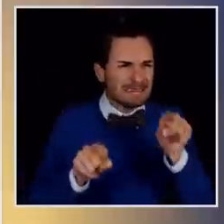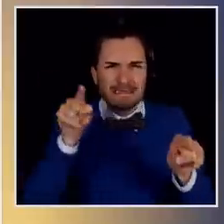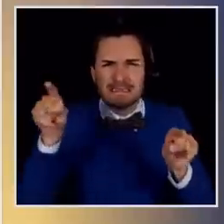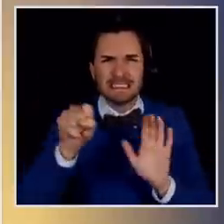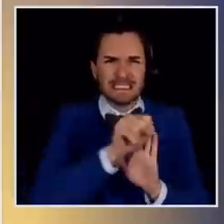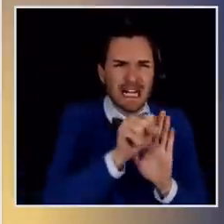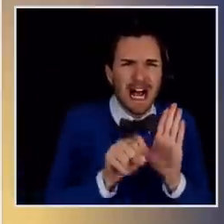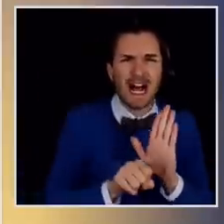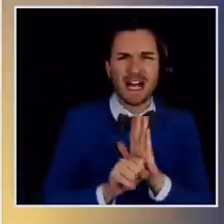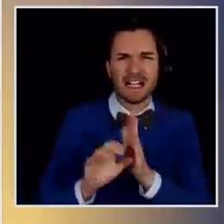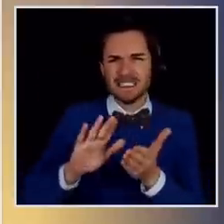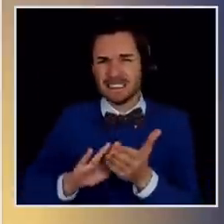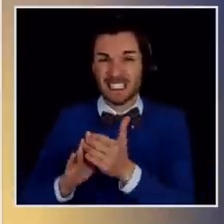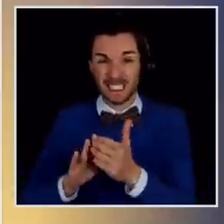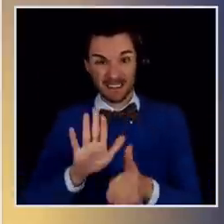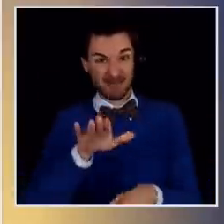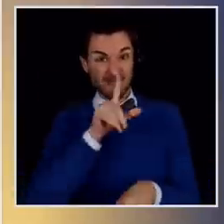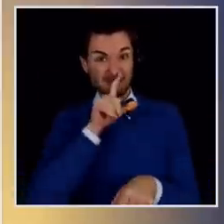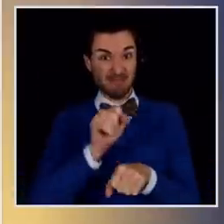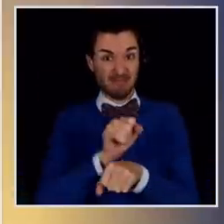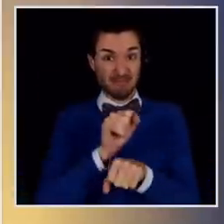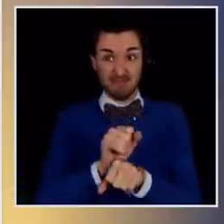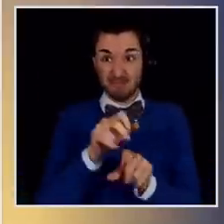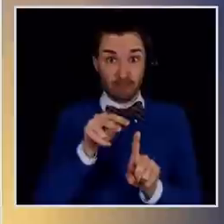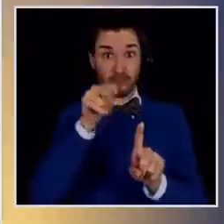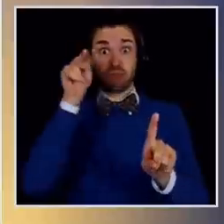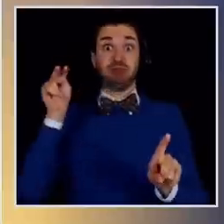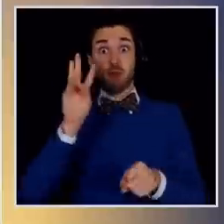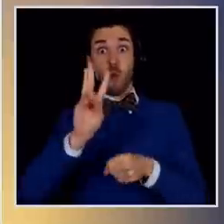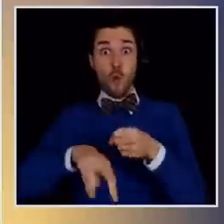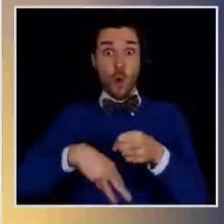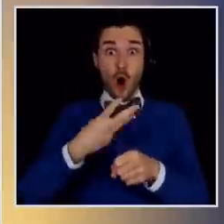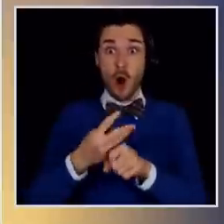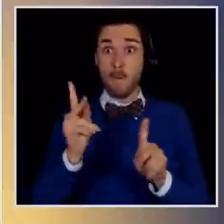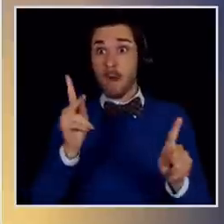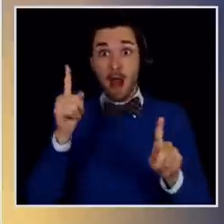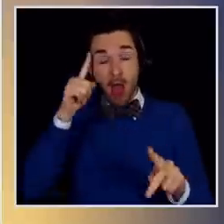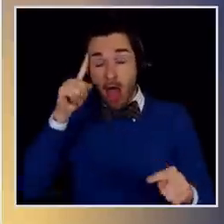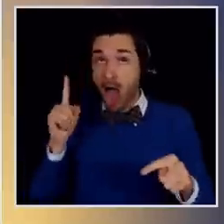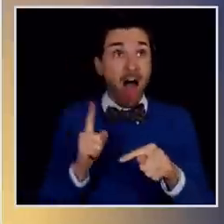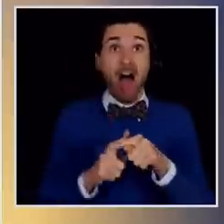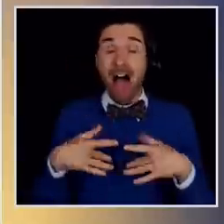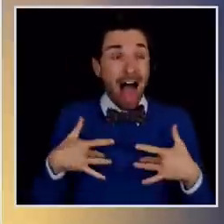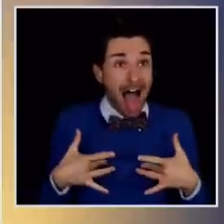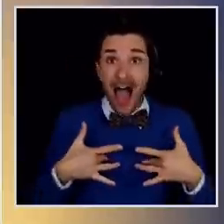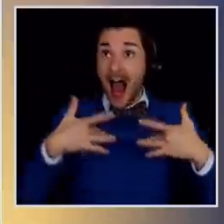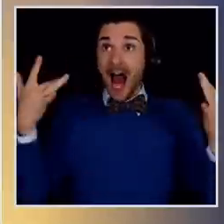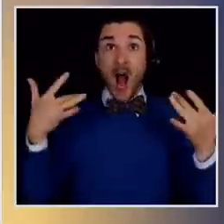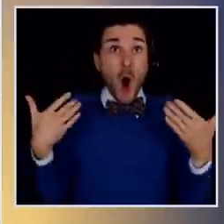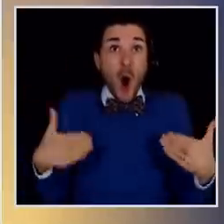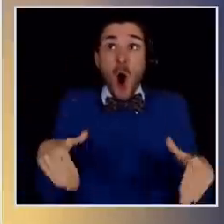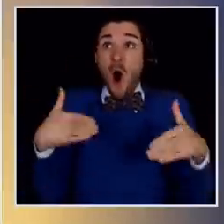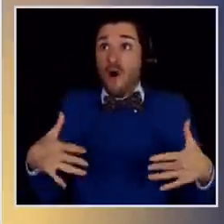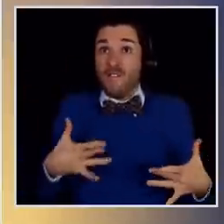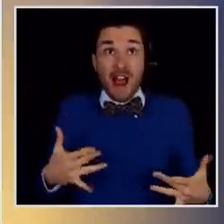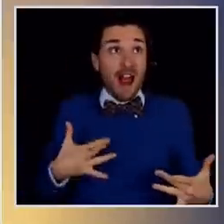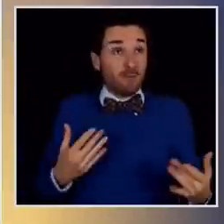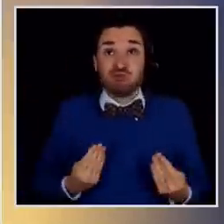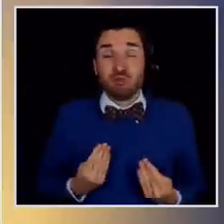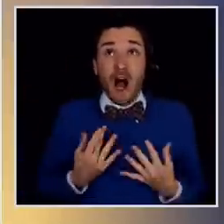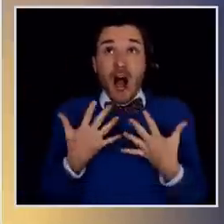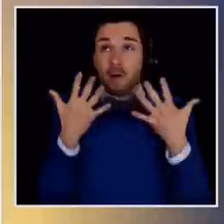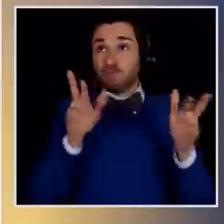indeed across the world, an outpouring of joy, of hope, renewed faith in tomorrow, bring a better day.